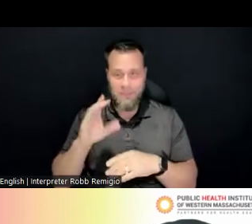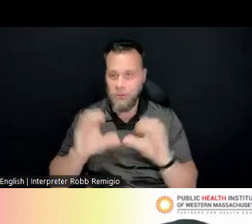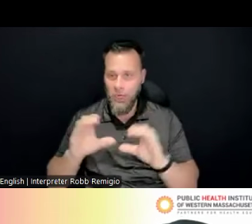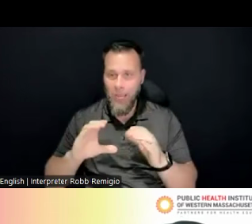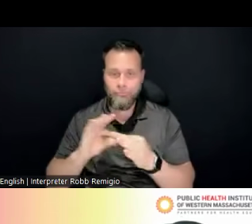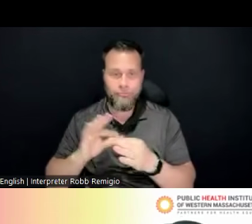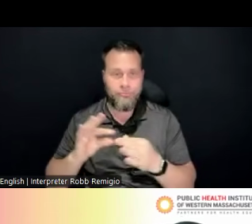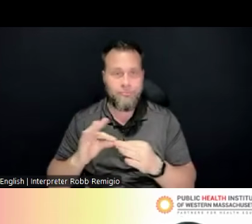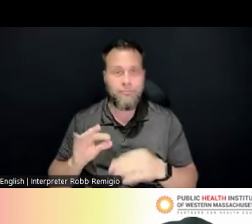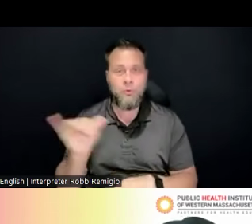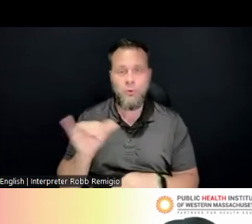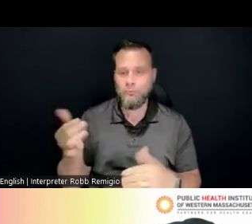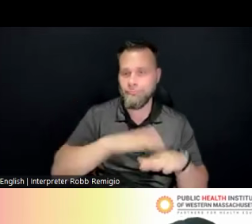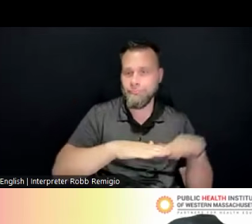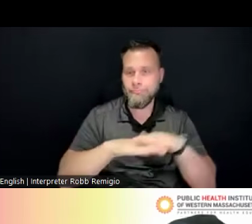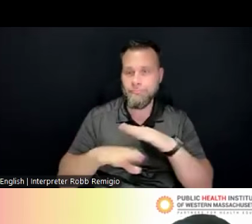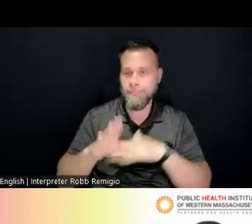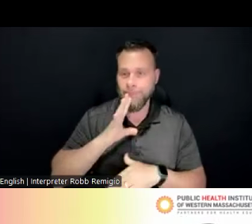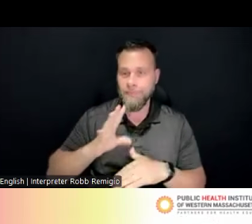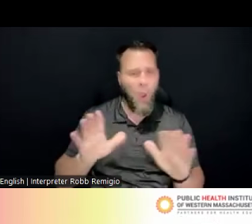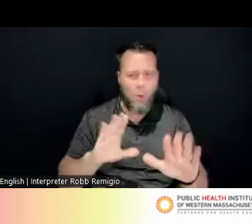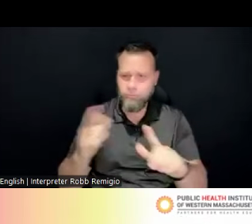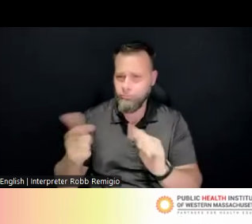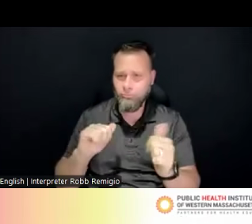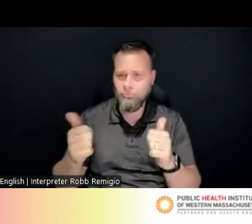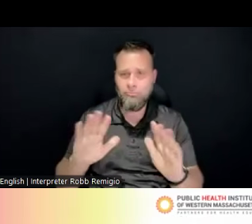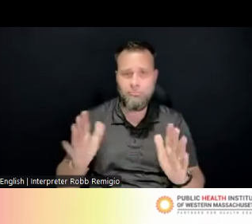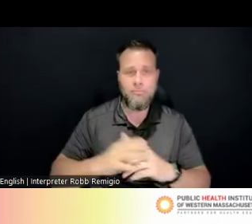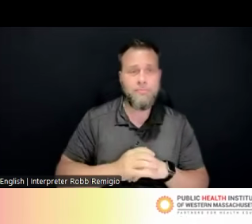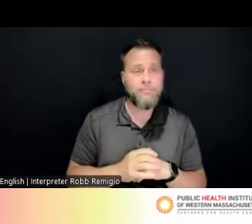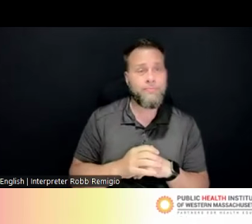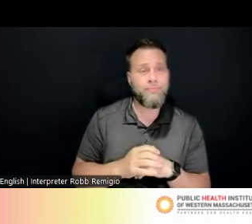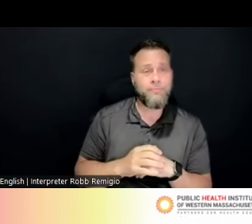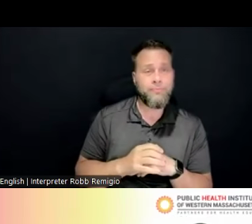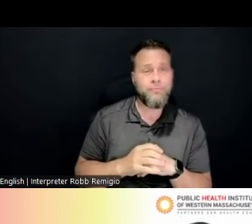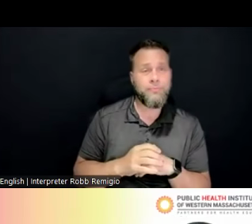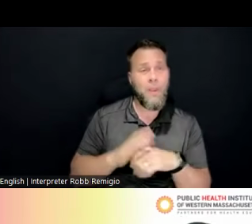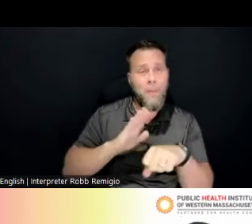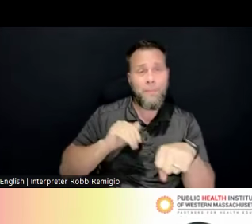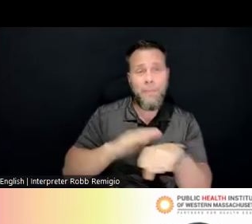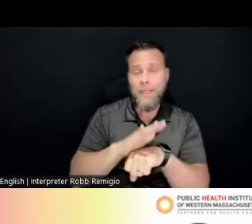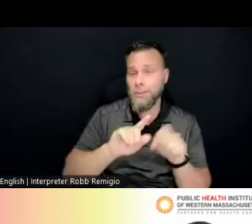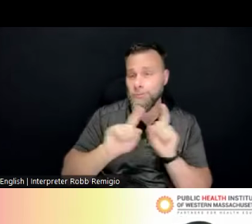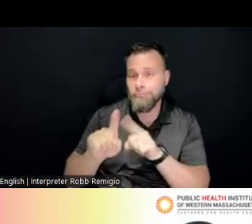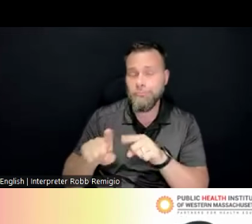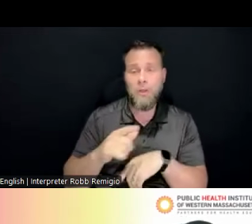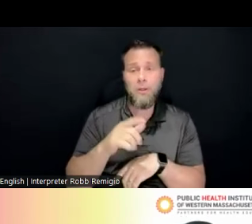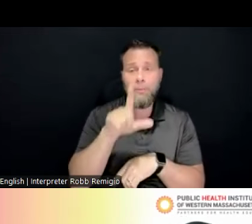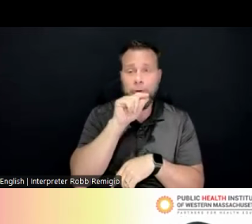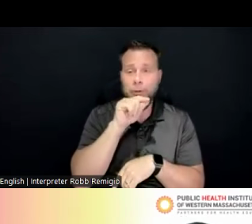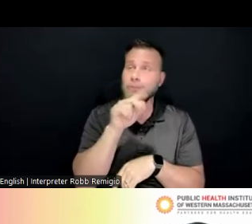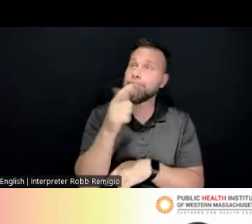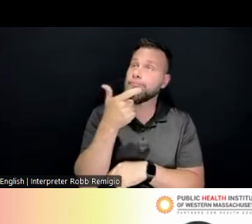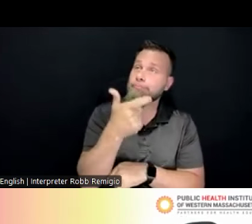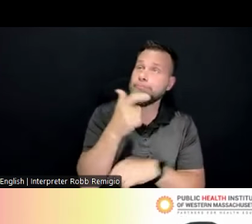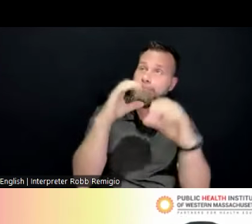Yeah, we've got, Brewfest. oh, go ahead. You want it? No, you're good. Coast Um, Guard beach and bird watching, any brew